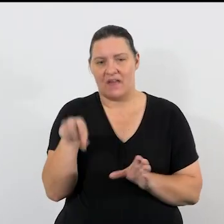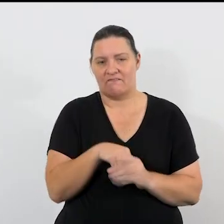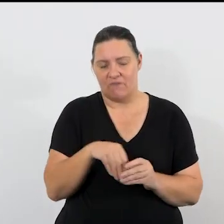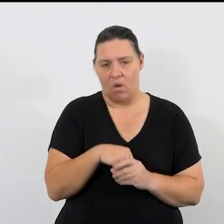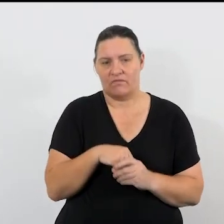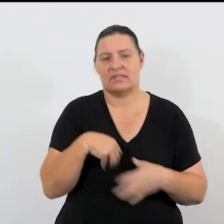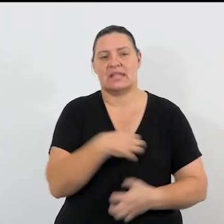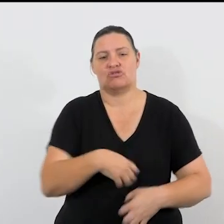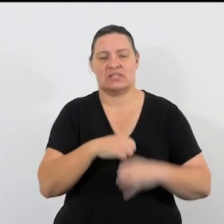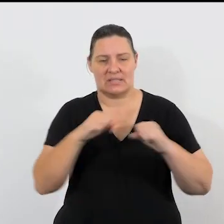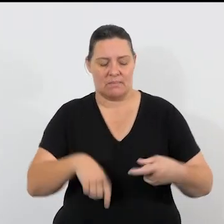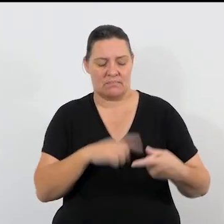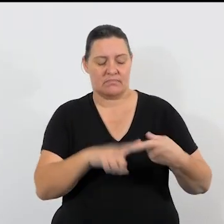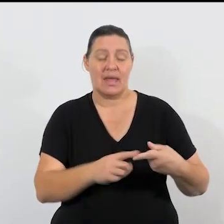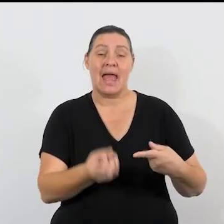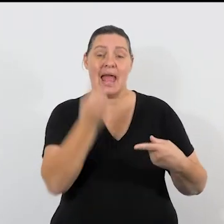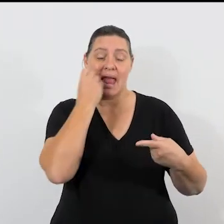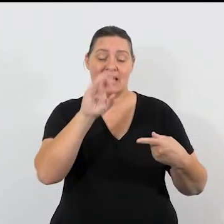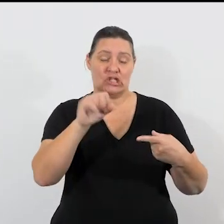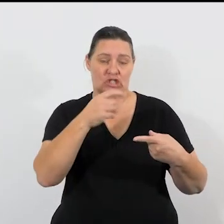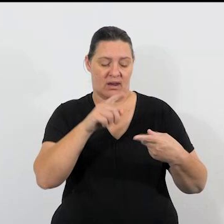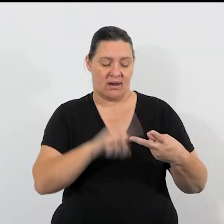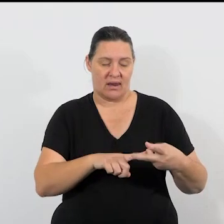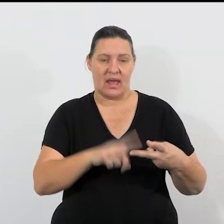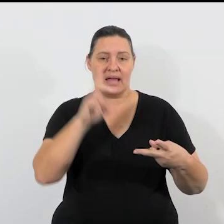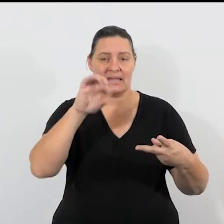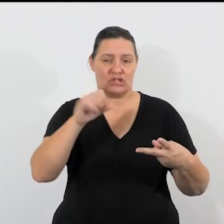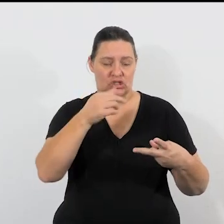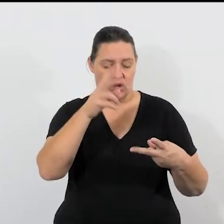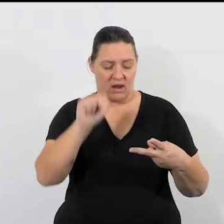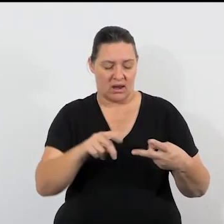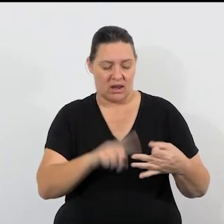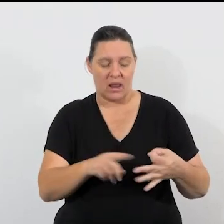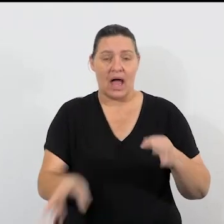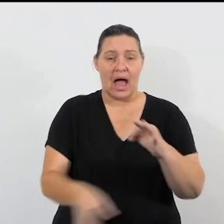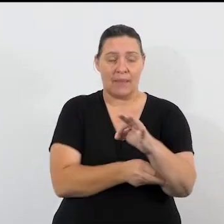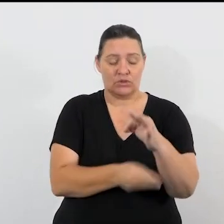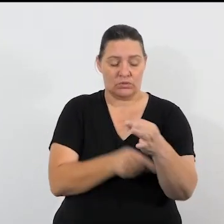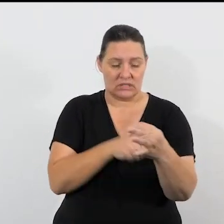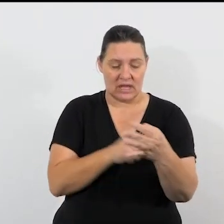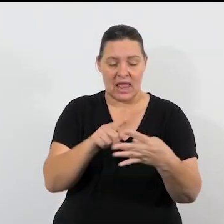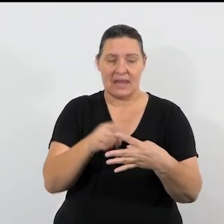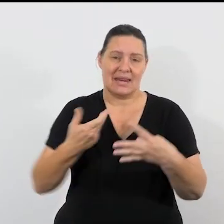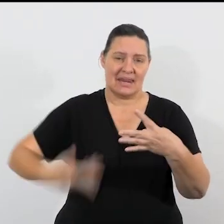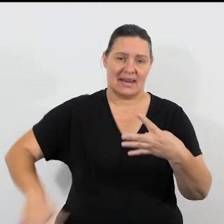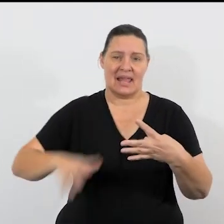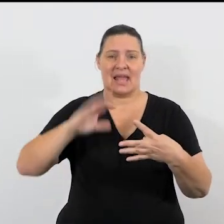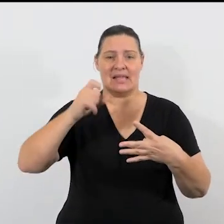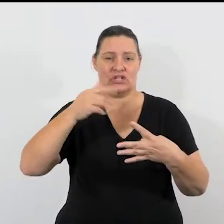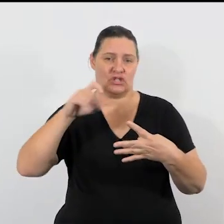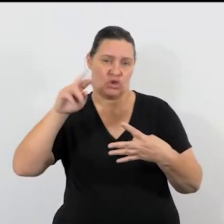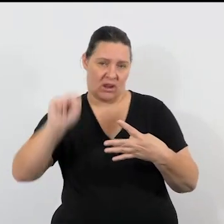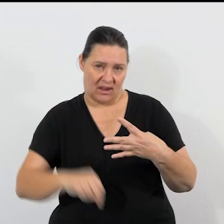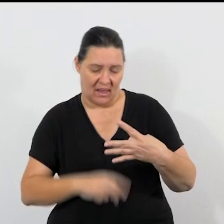digestive system, and that is ingestion, digestion, absorption, and egestion. So those